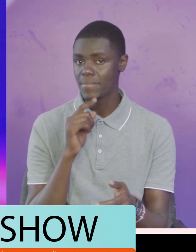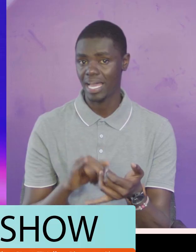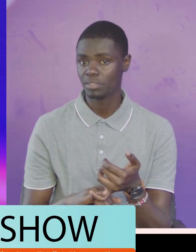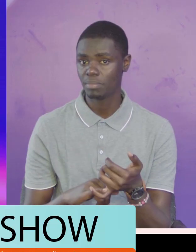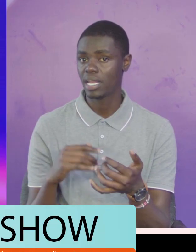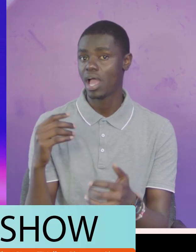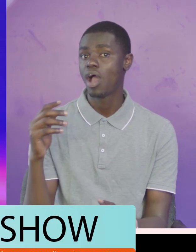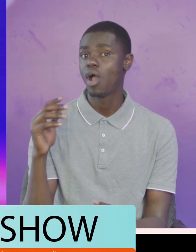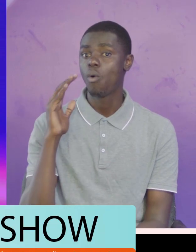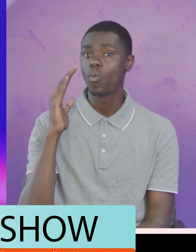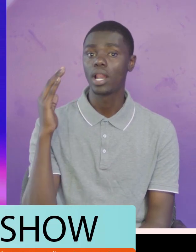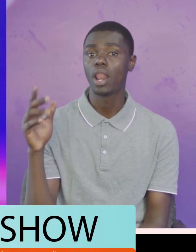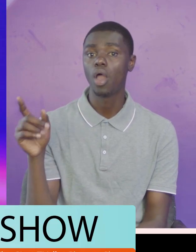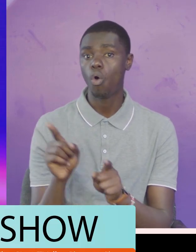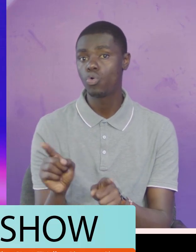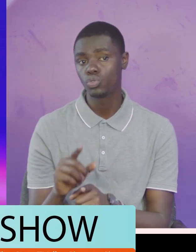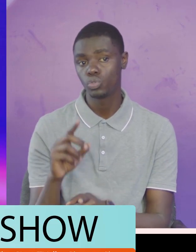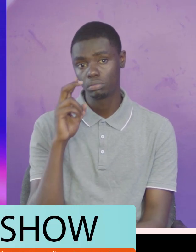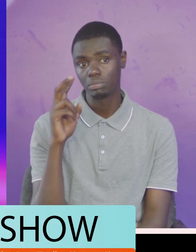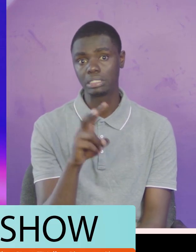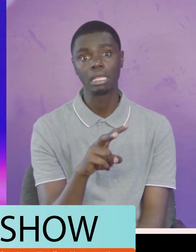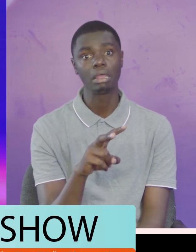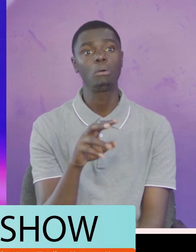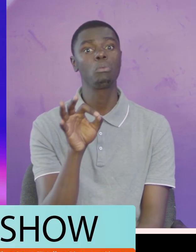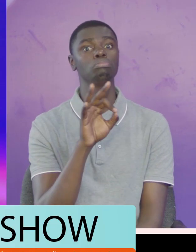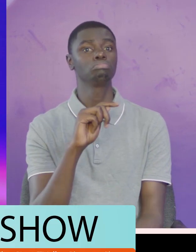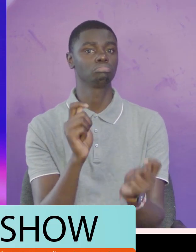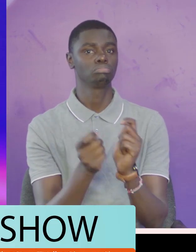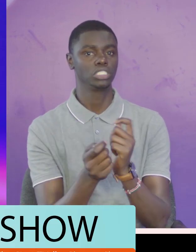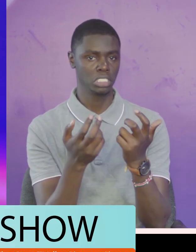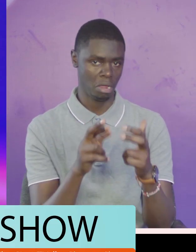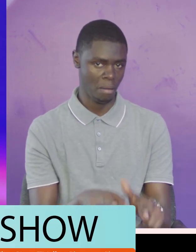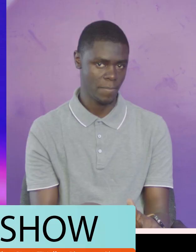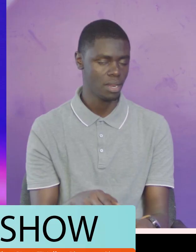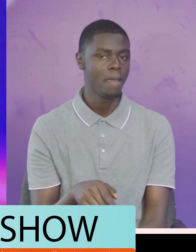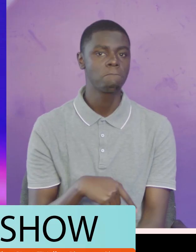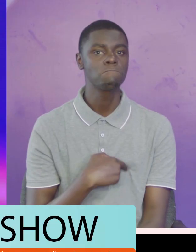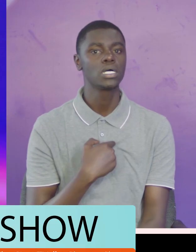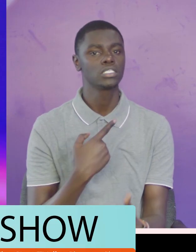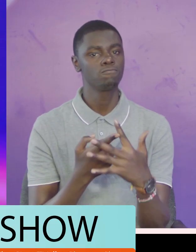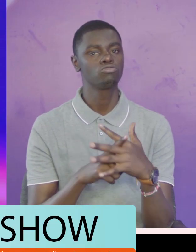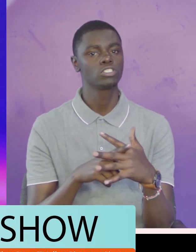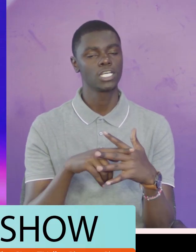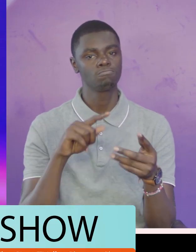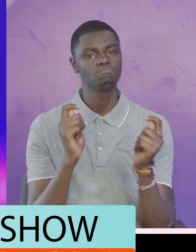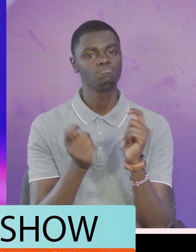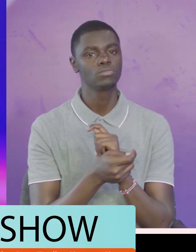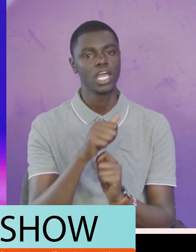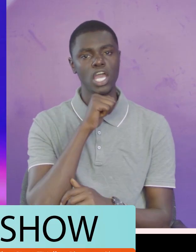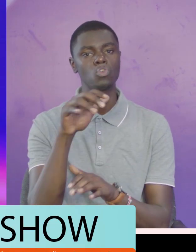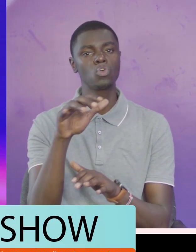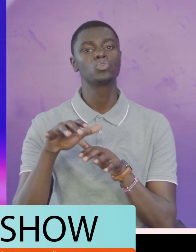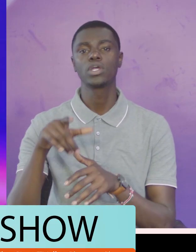partner will also now see, oh, there's a change there. So I'm the one to initiate the change and